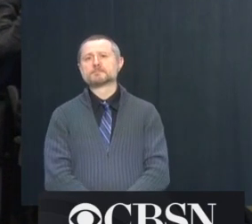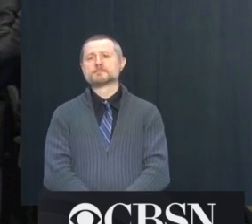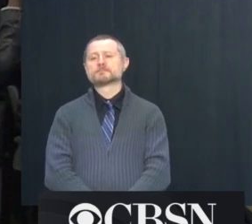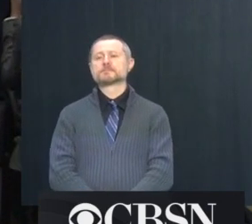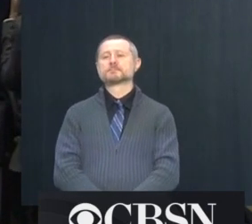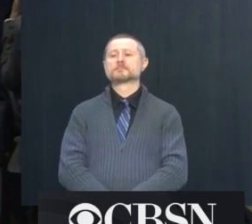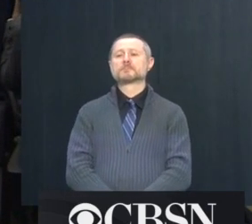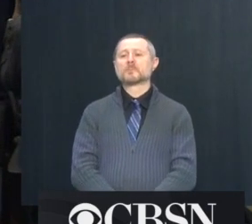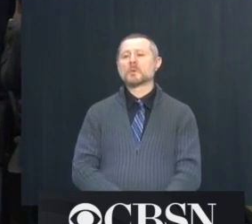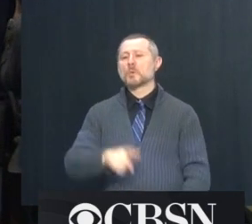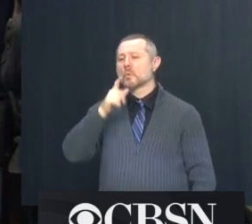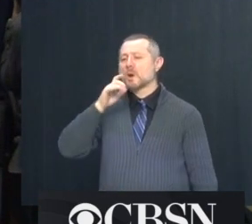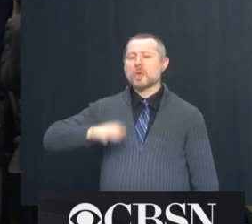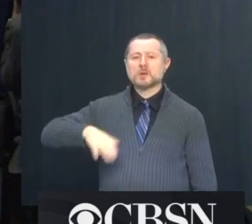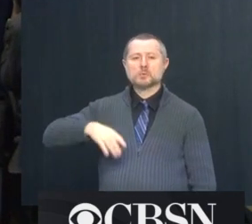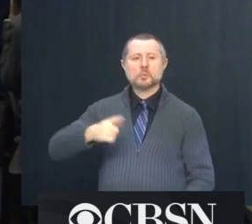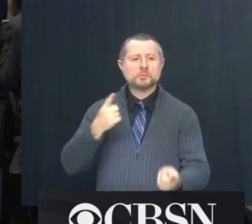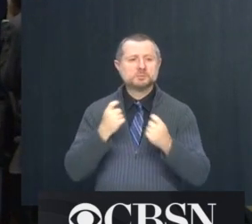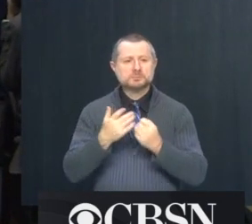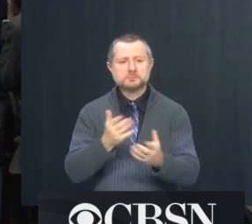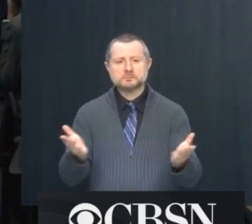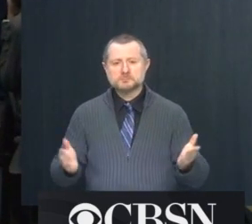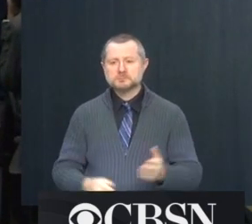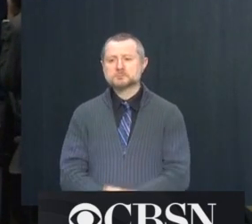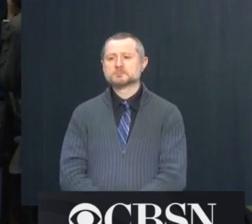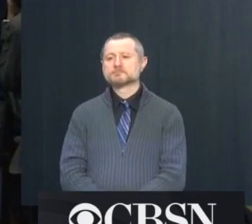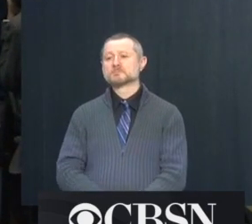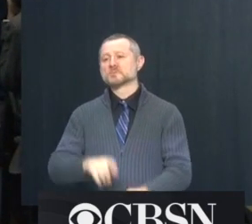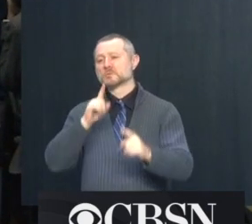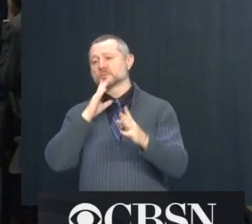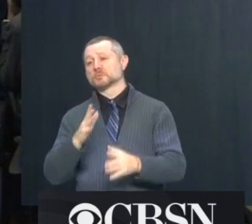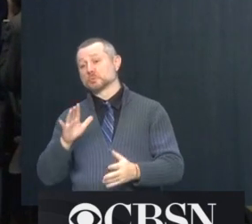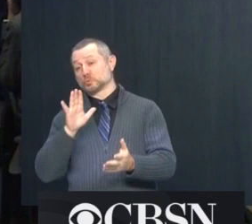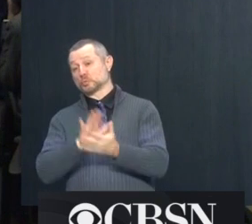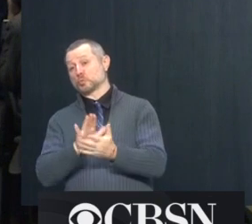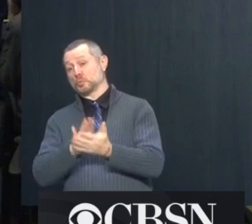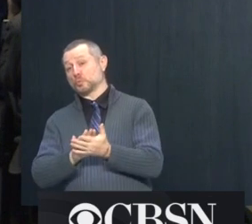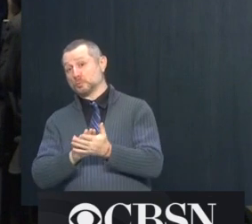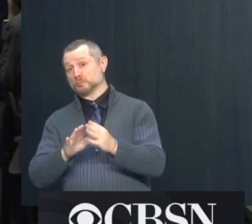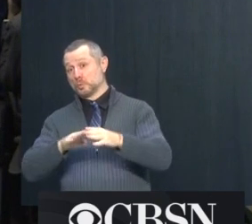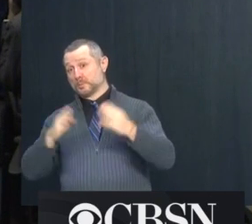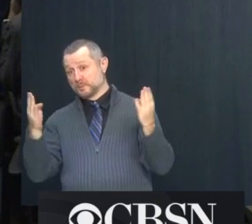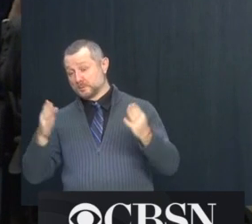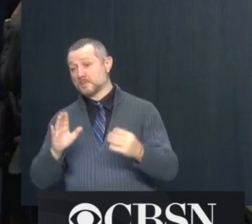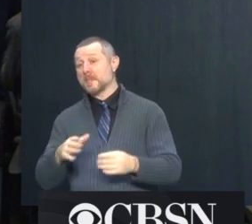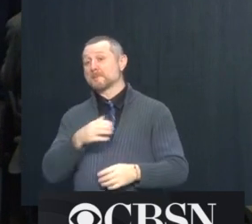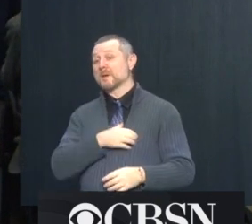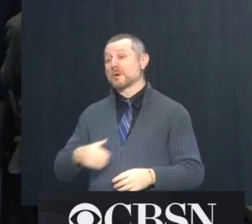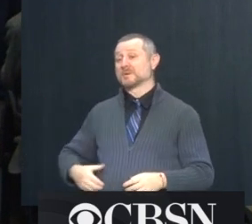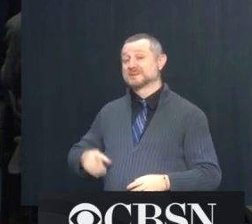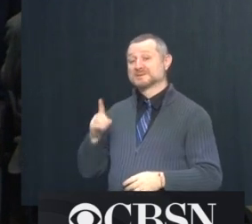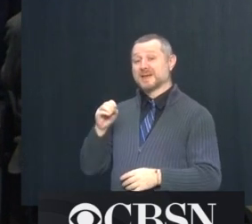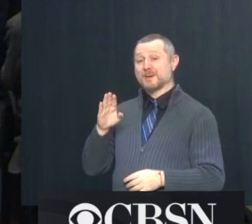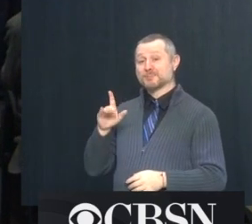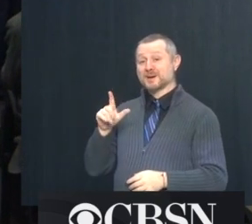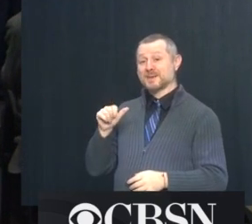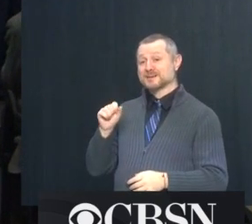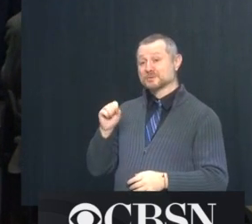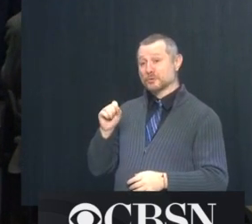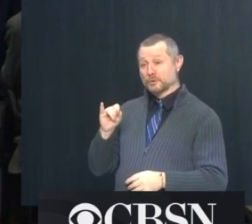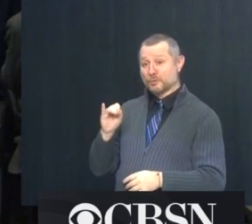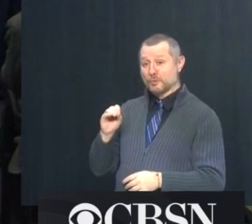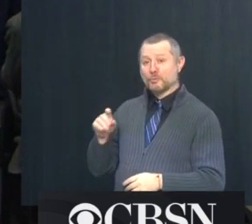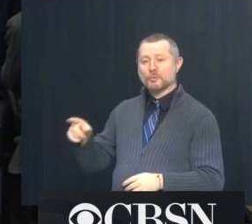who hasn't asked, please. Thank you. About this keeping the schools open, Mayor de Blasio has offered a plan to have